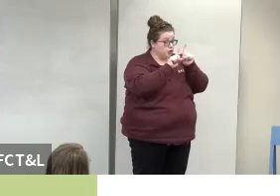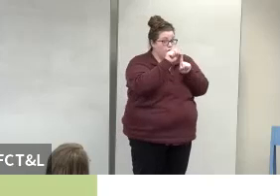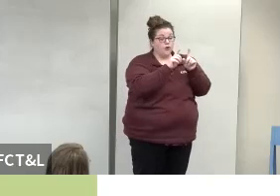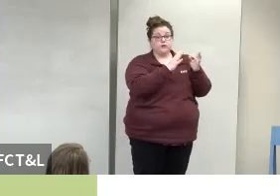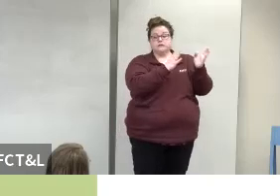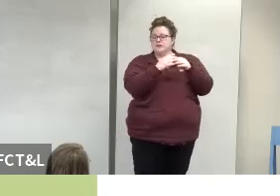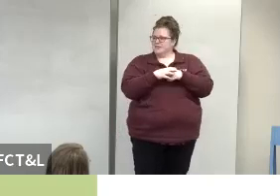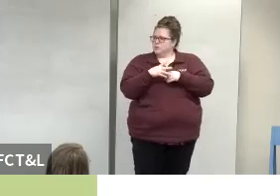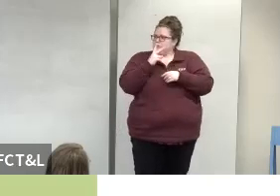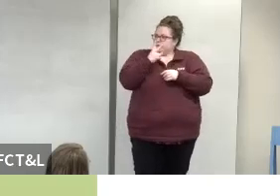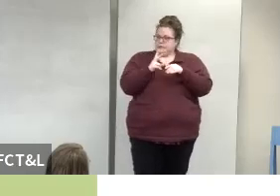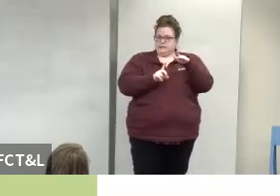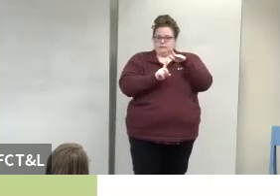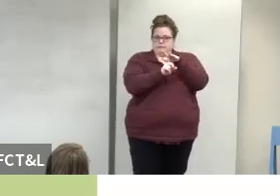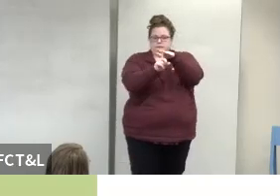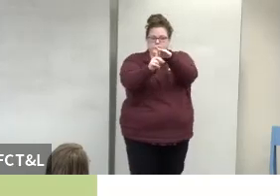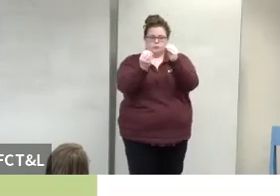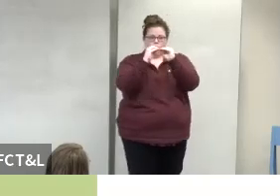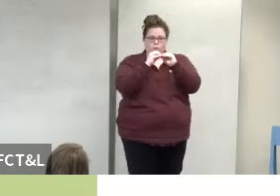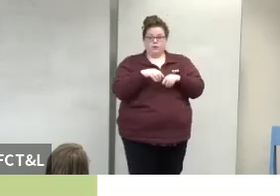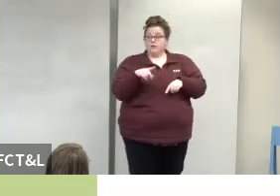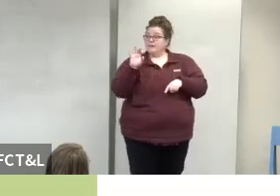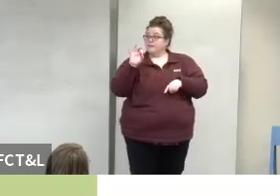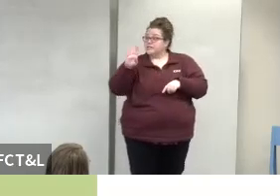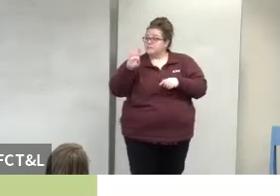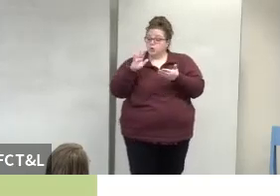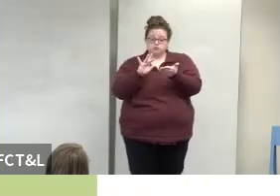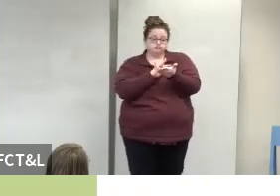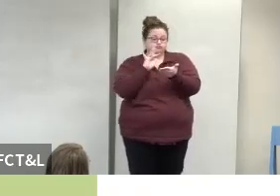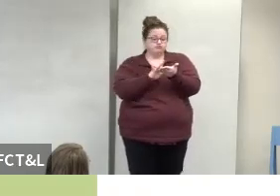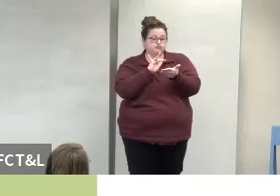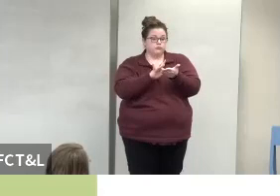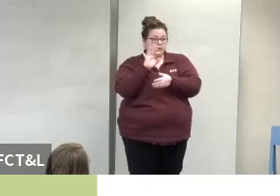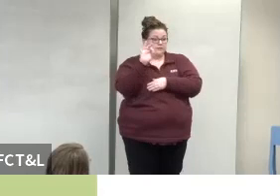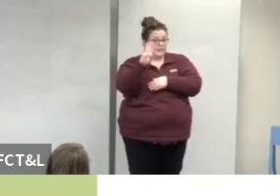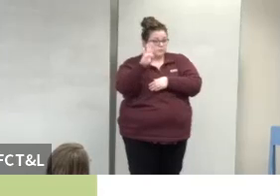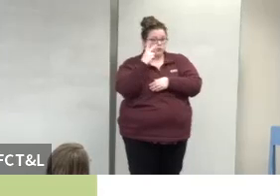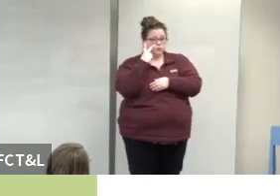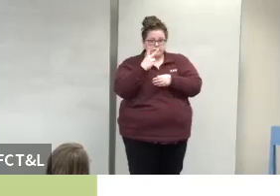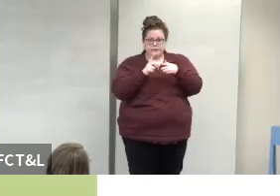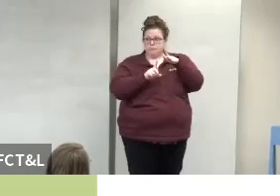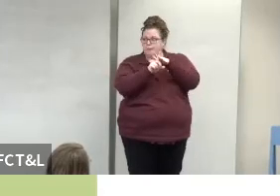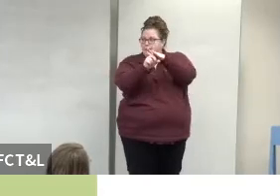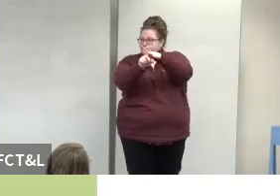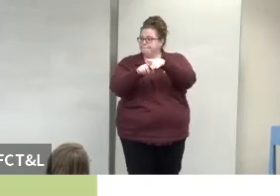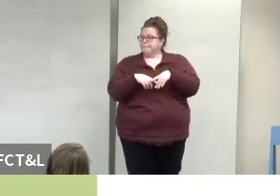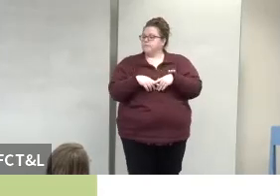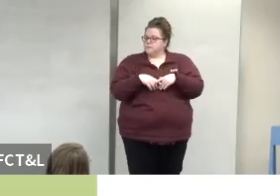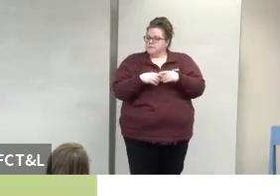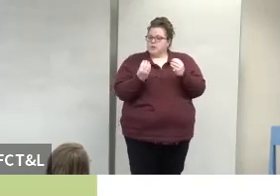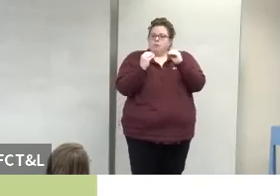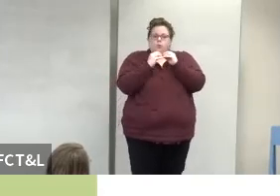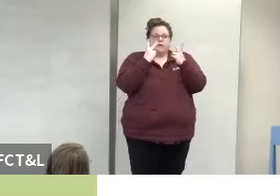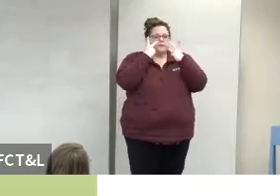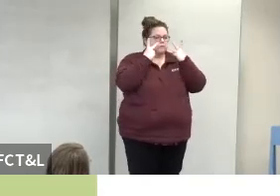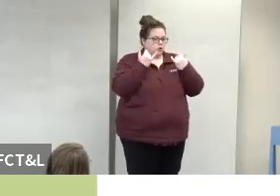anybody see Dancing with the Stars? You know, so you're seeing deaf people more in the media, on social media, Facebook, you'll